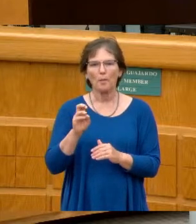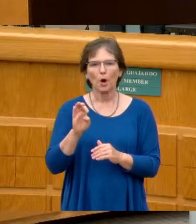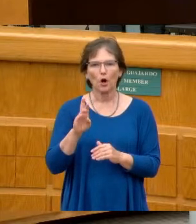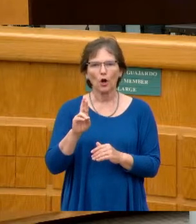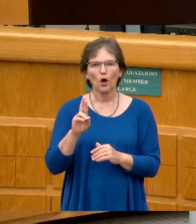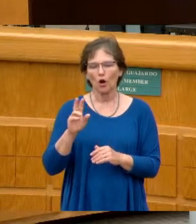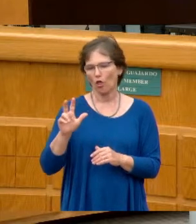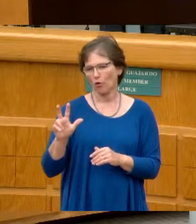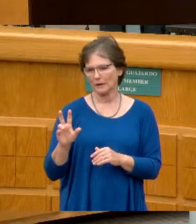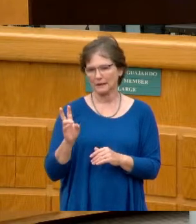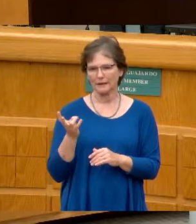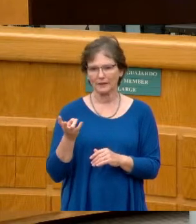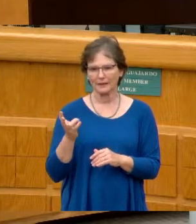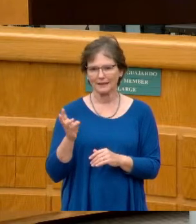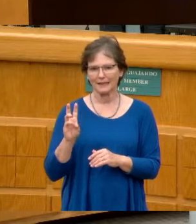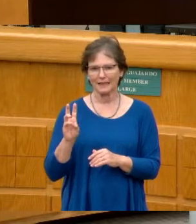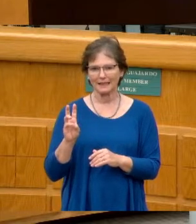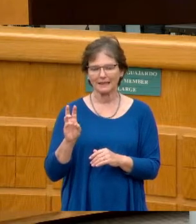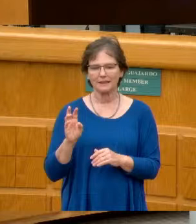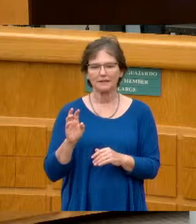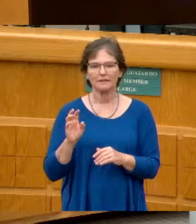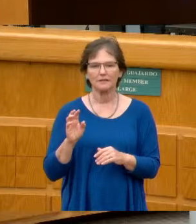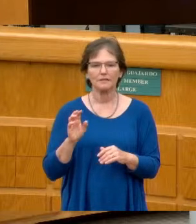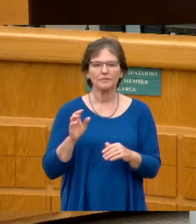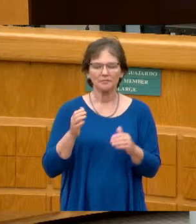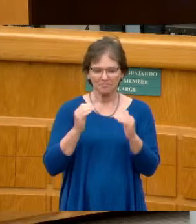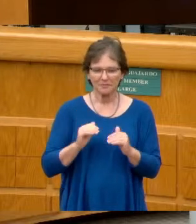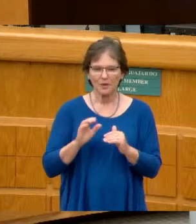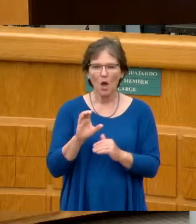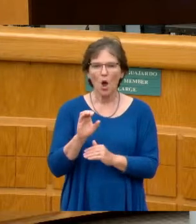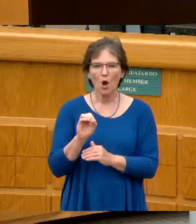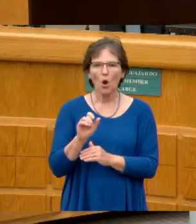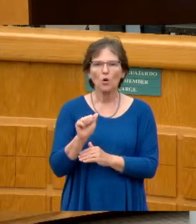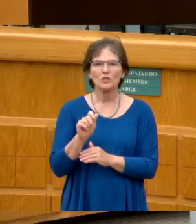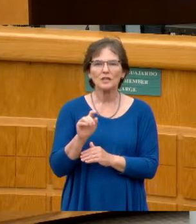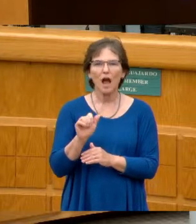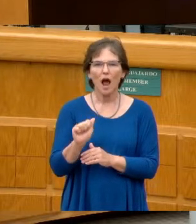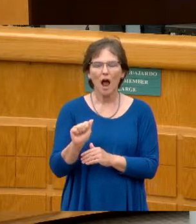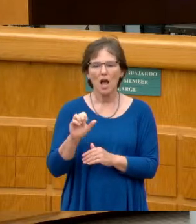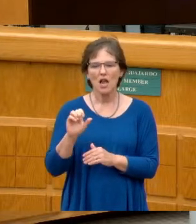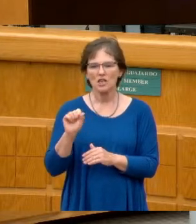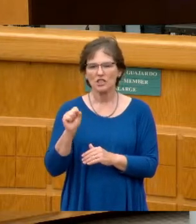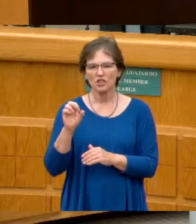EHS on River Run Boulevard here in Corpus Christi. That looks like